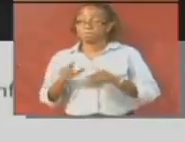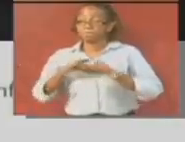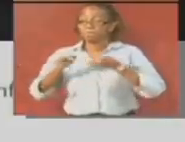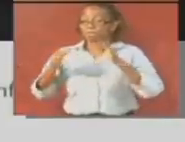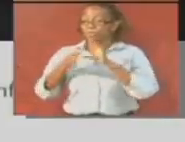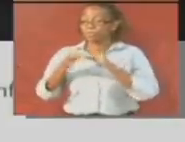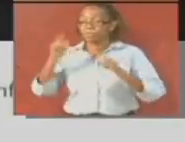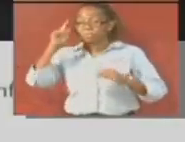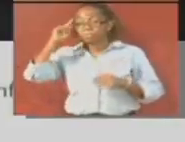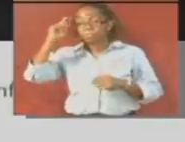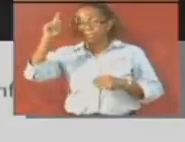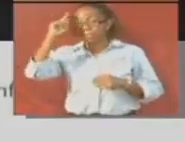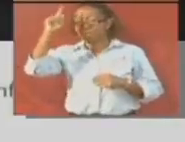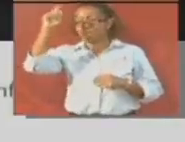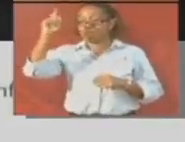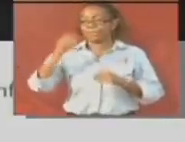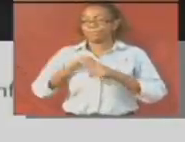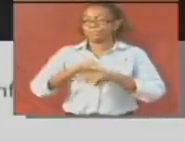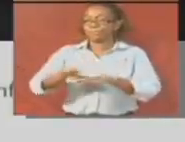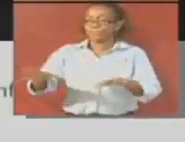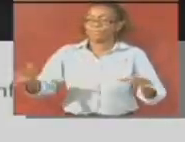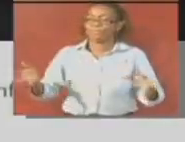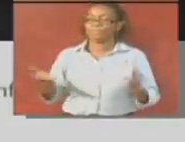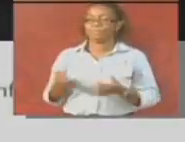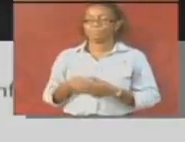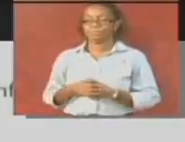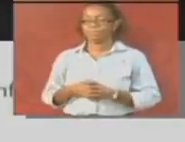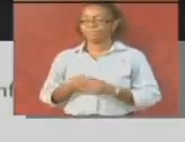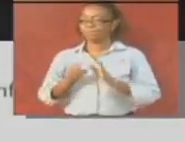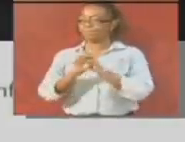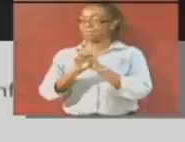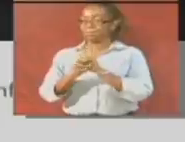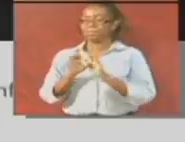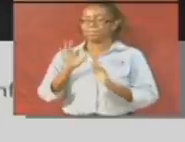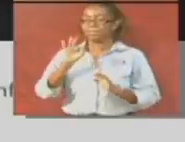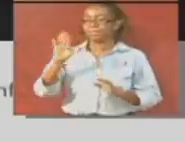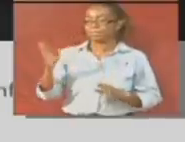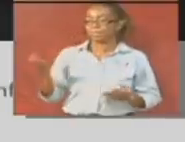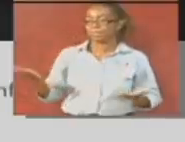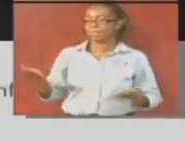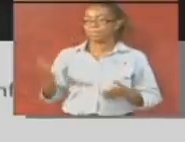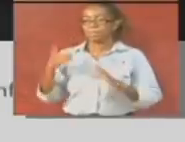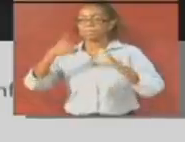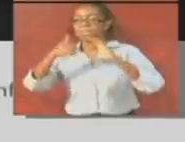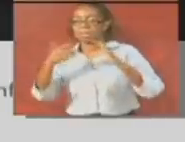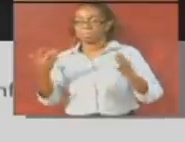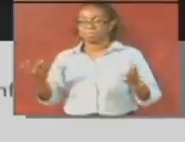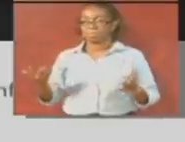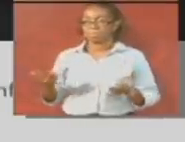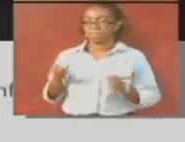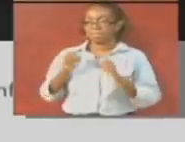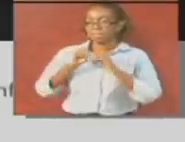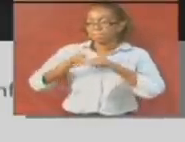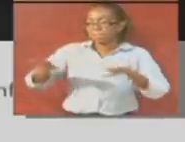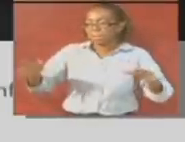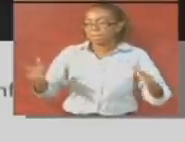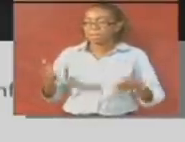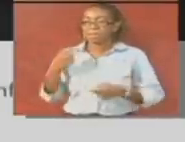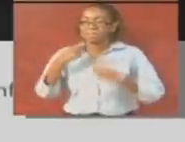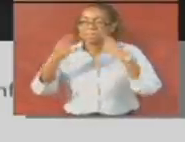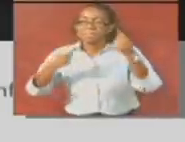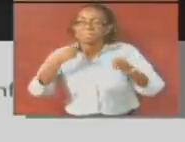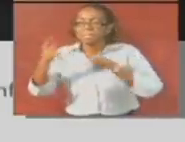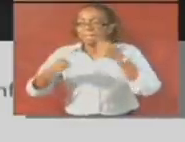it's made worse by social media like Facebook and WhatsApp, where reputable sources of information and news are